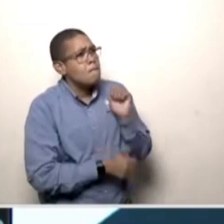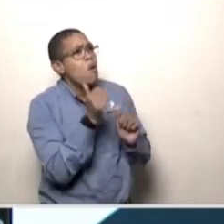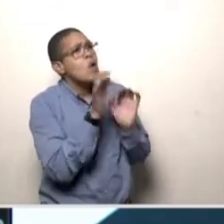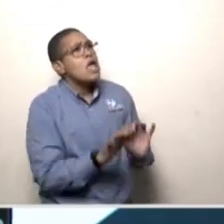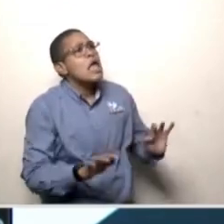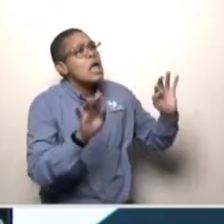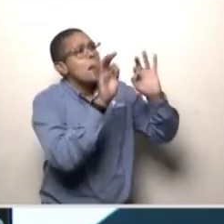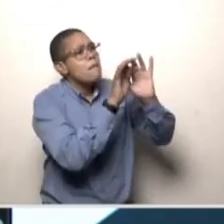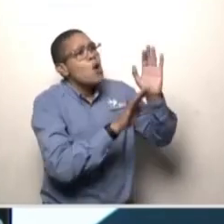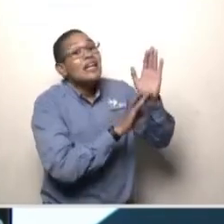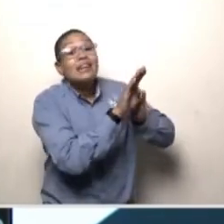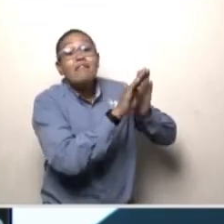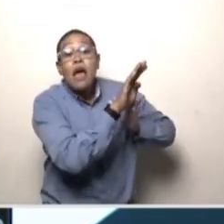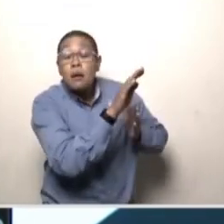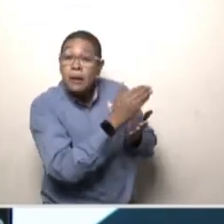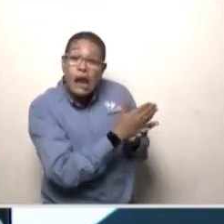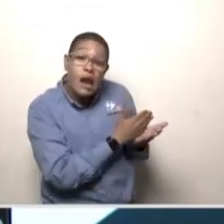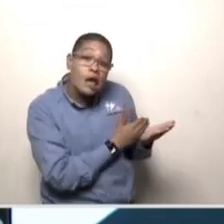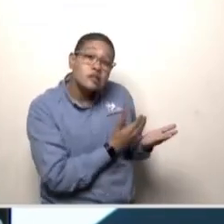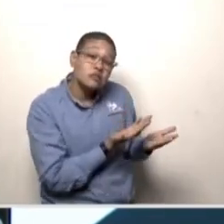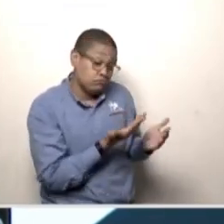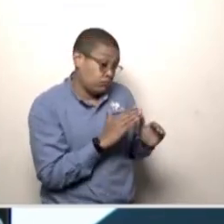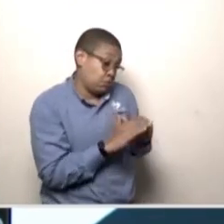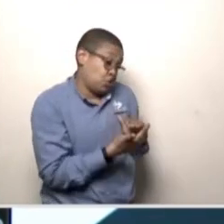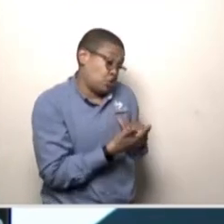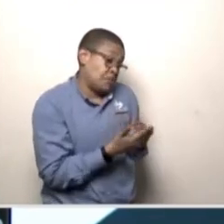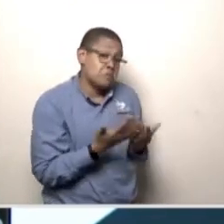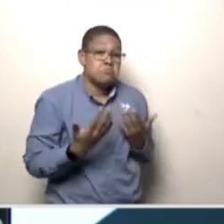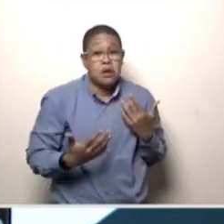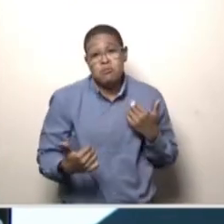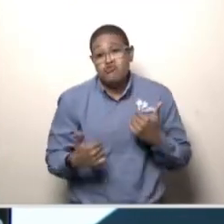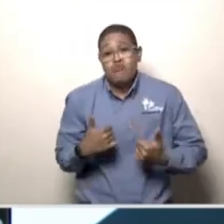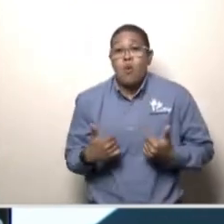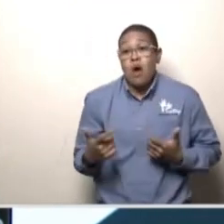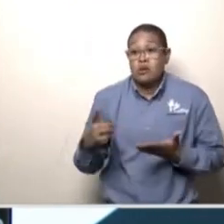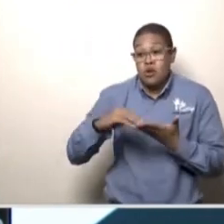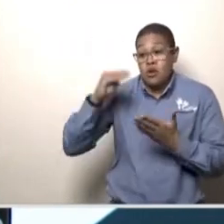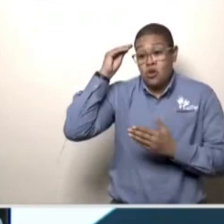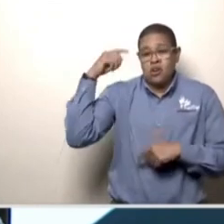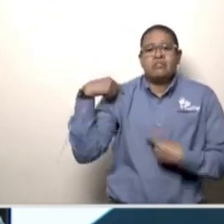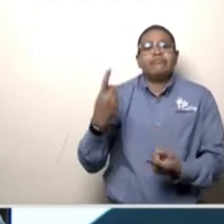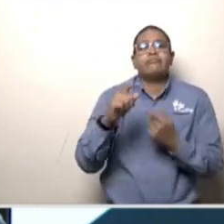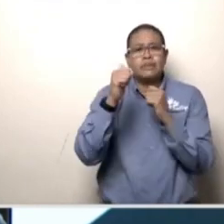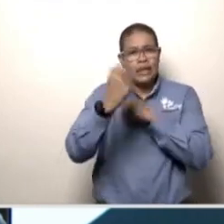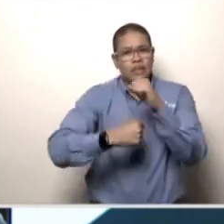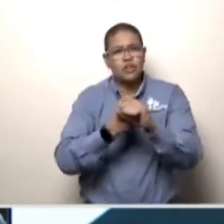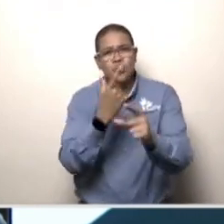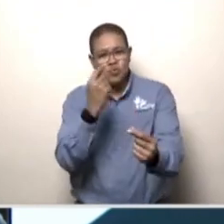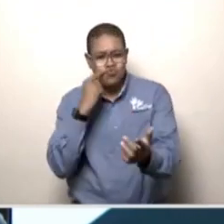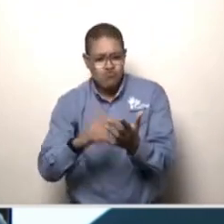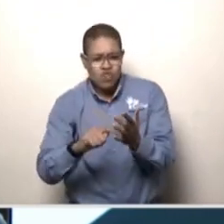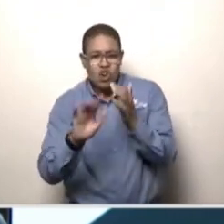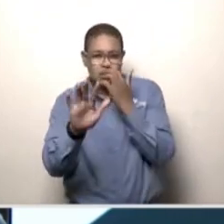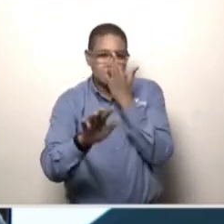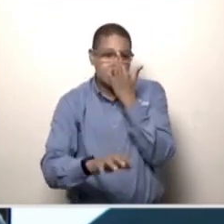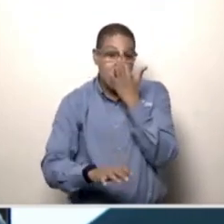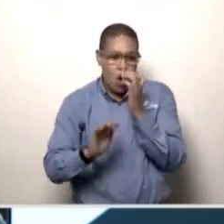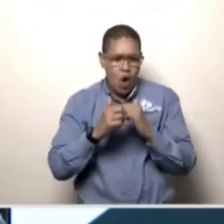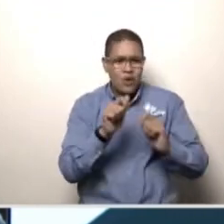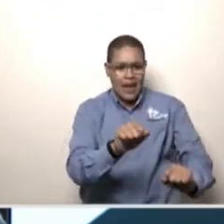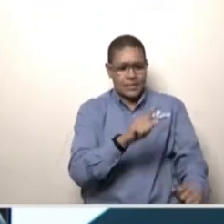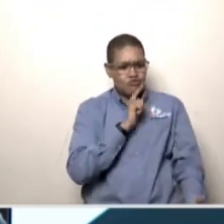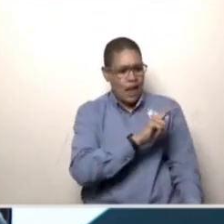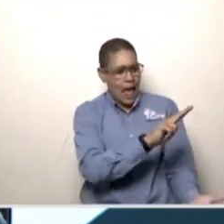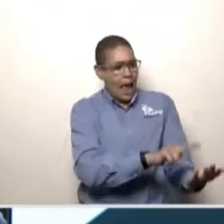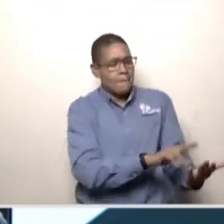Jamaica and even perhaps Rwanda have learned over the past 10 years as you've been doing some research? And how can these be